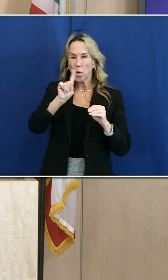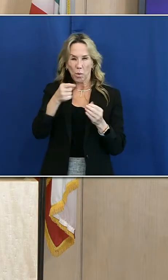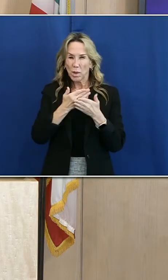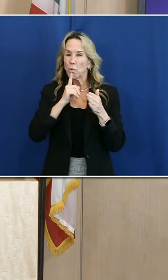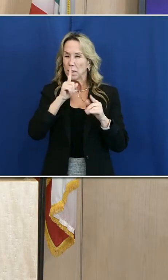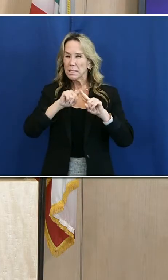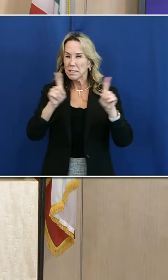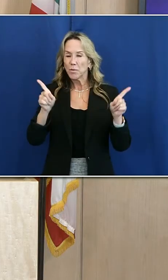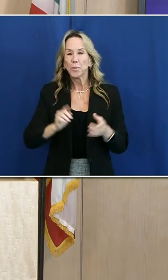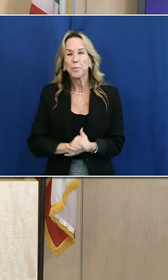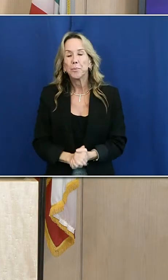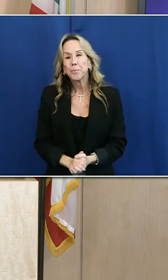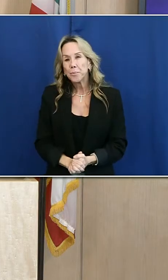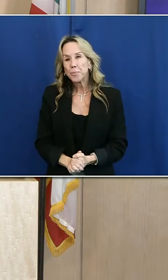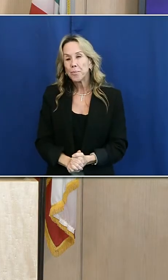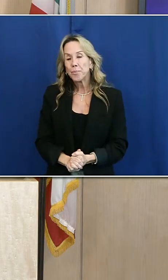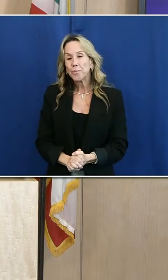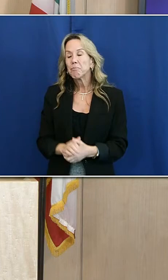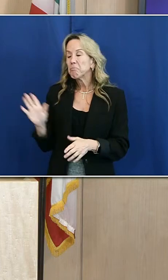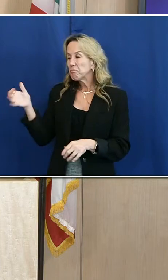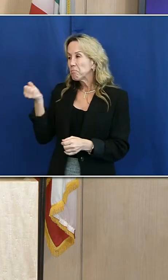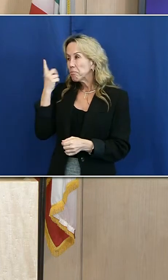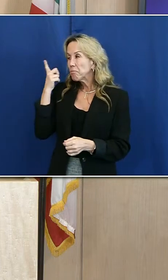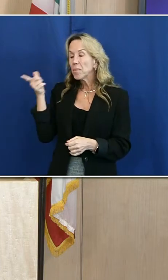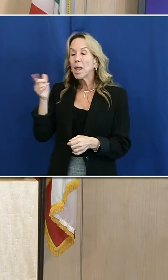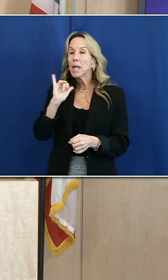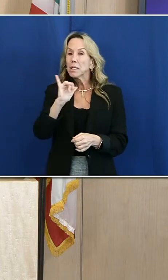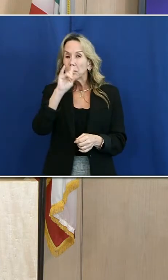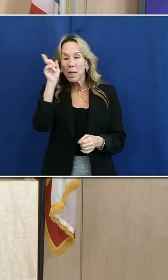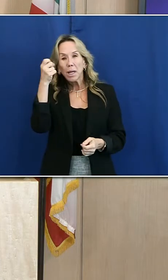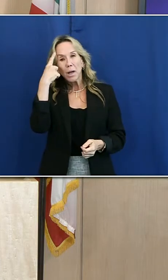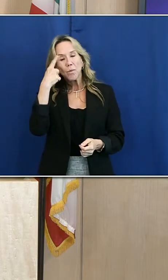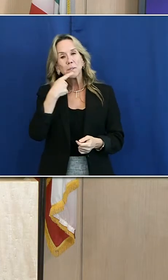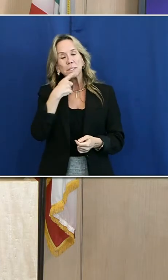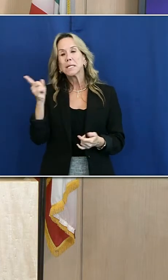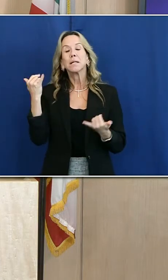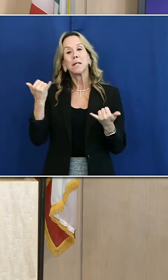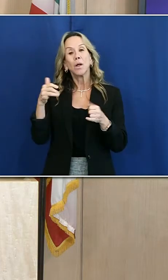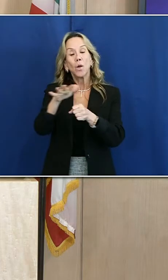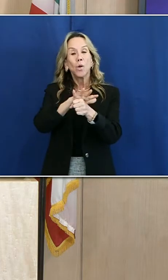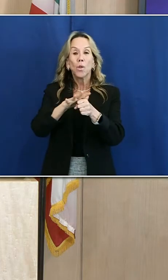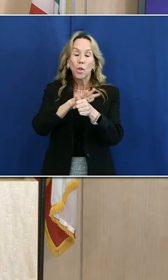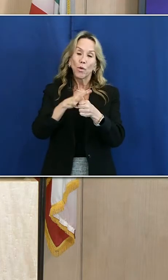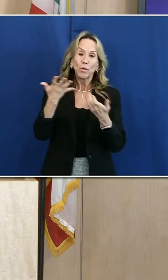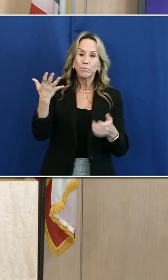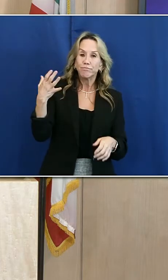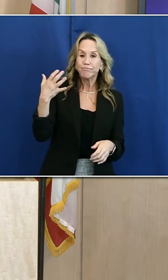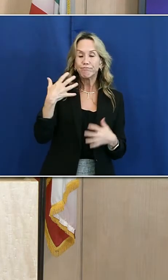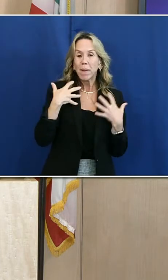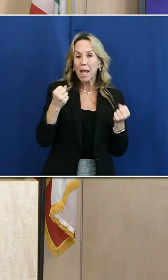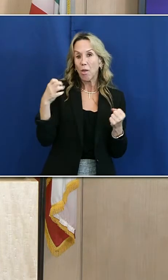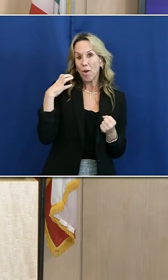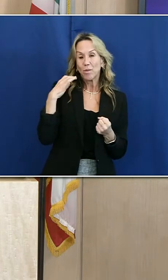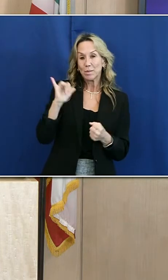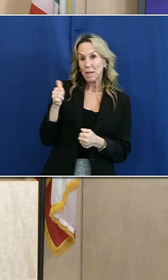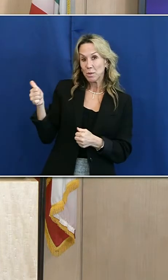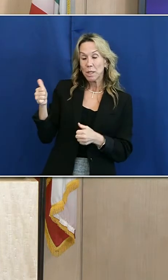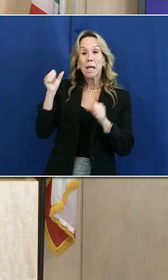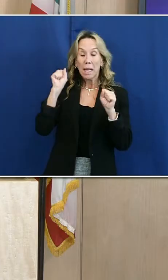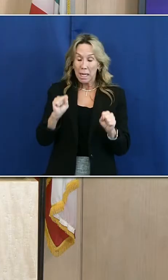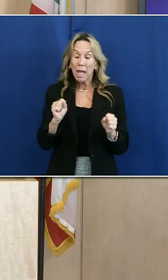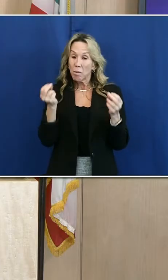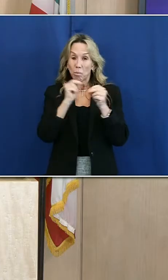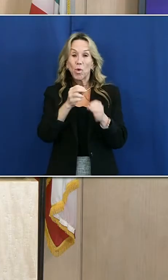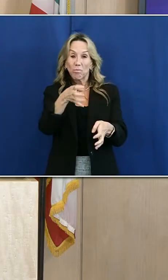Gotcha. And, you know, the governor said today that local health officers, such as yourself, are able to be more restrictive than